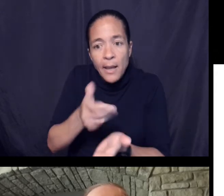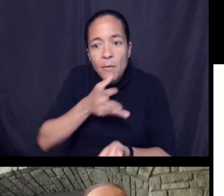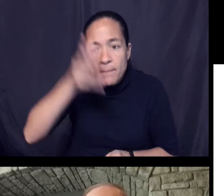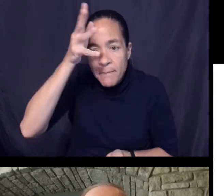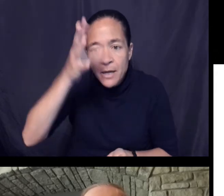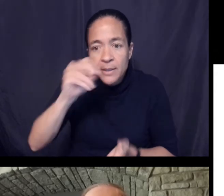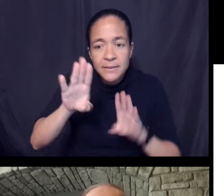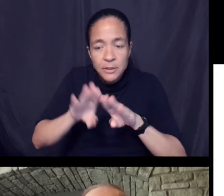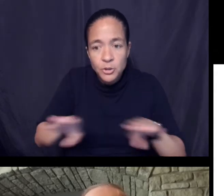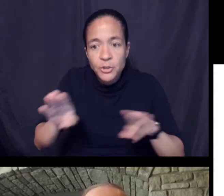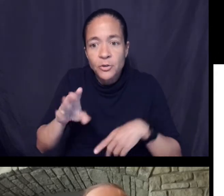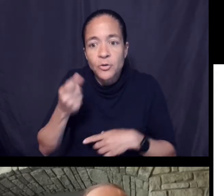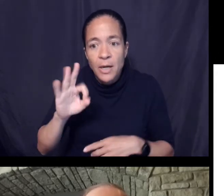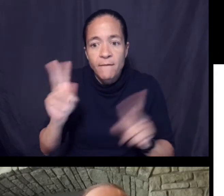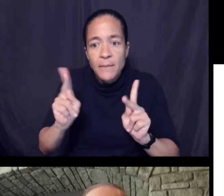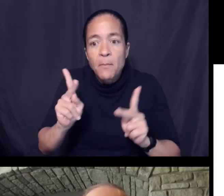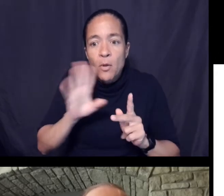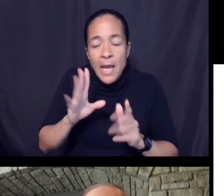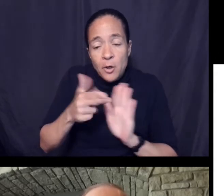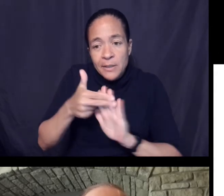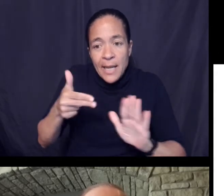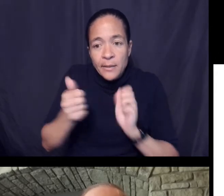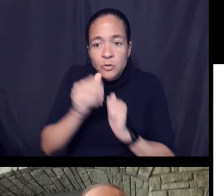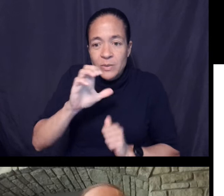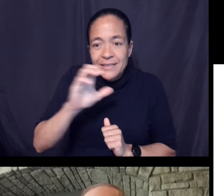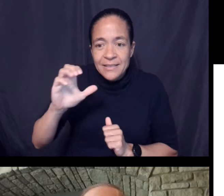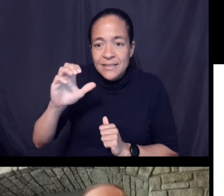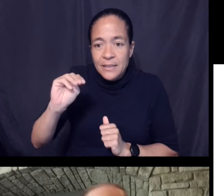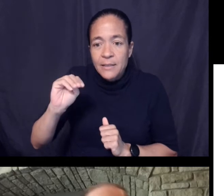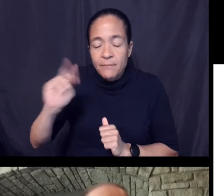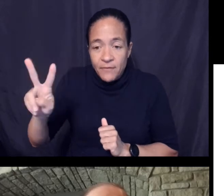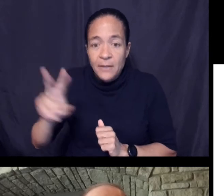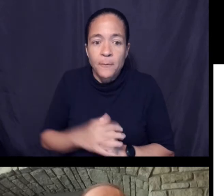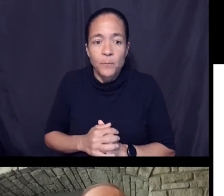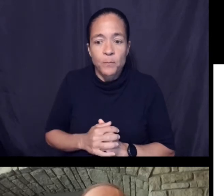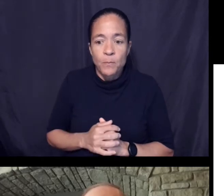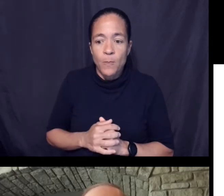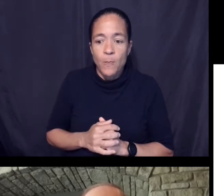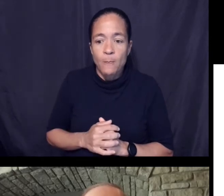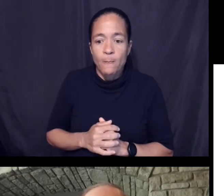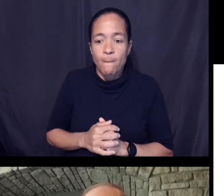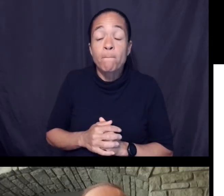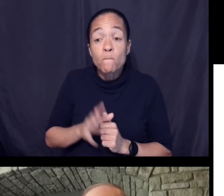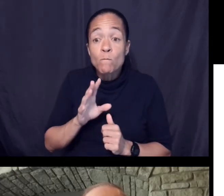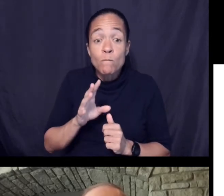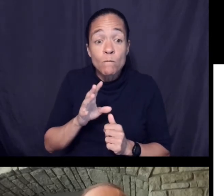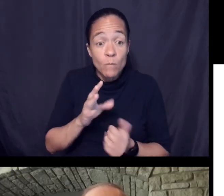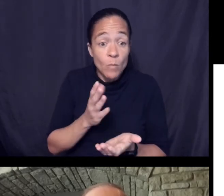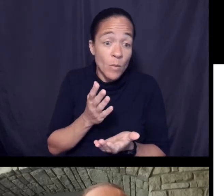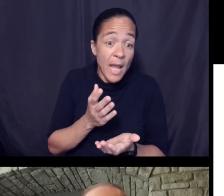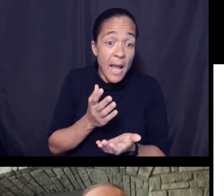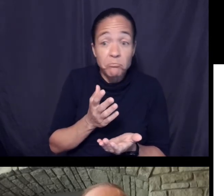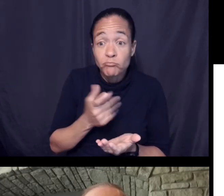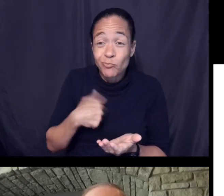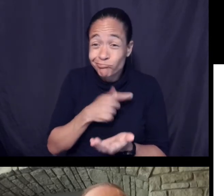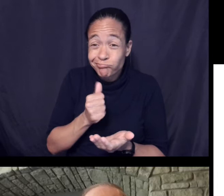are diagnosed with congenital CMV. And again, to validate the cost effectiveness of congenital